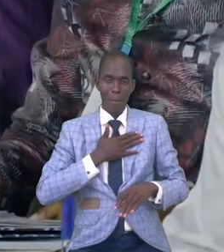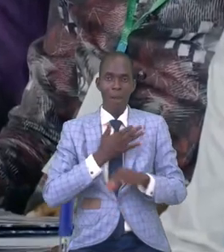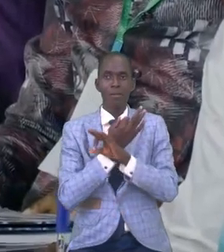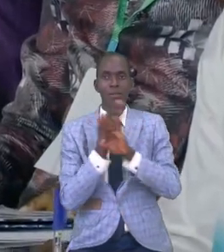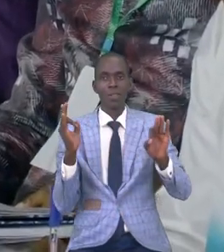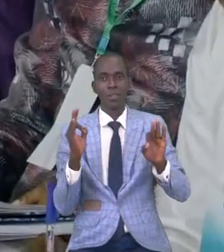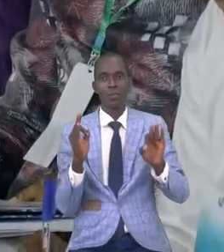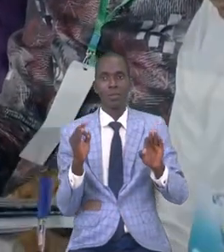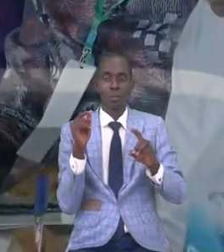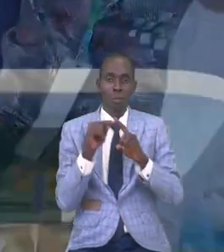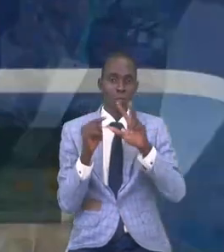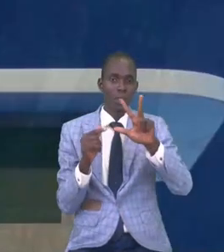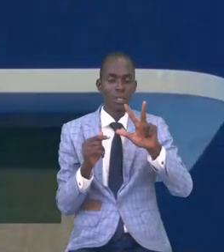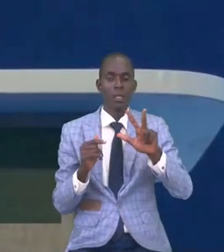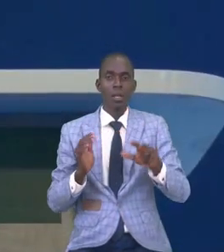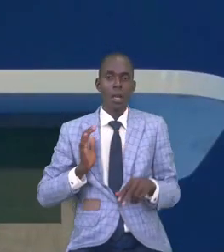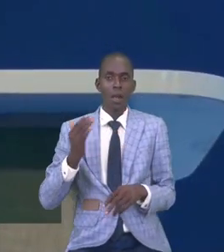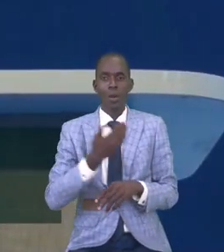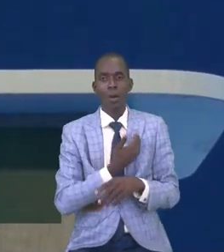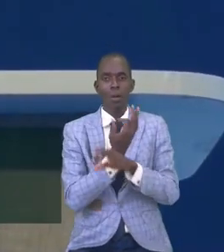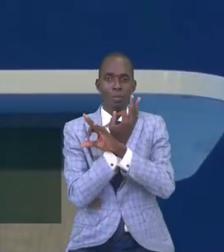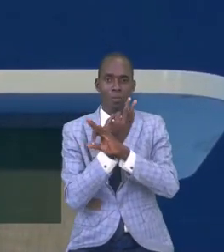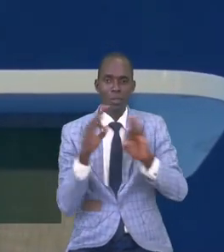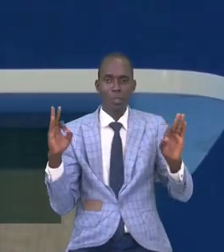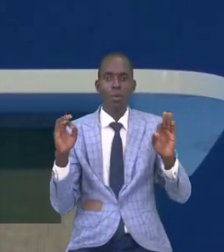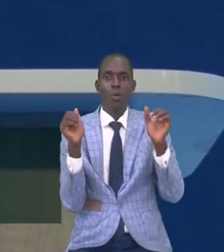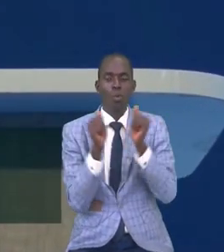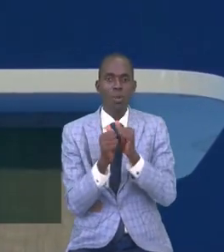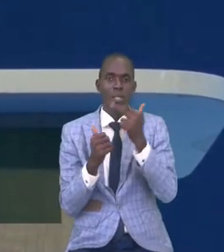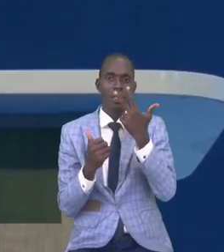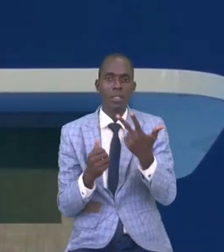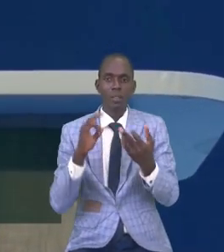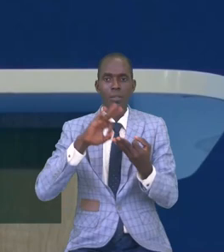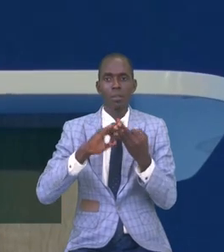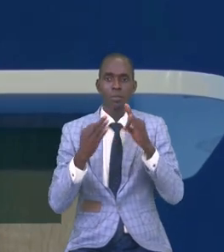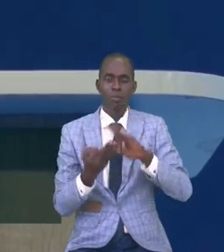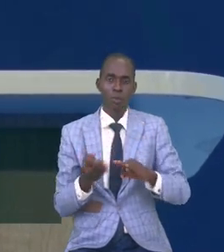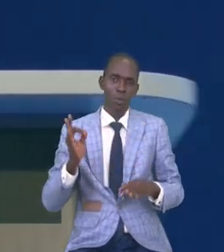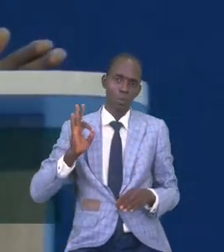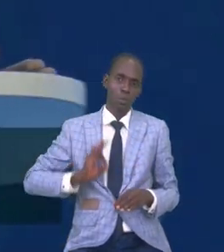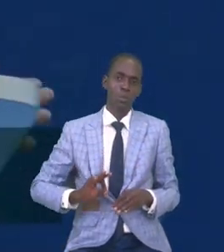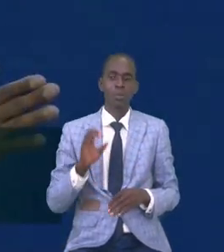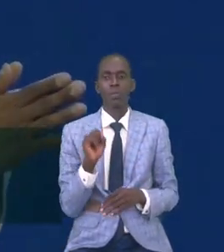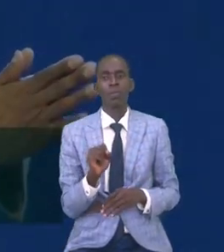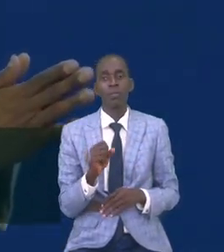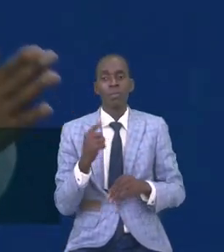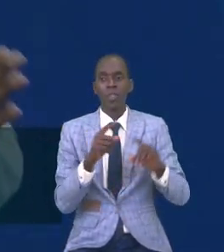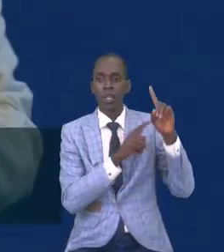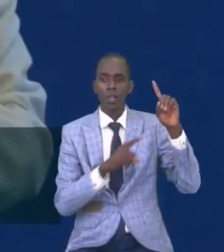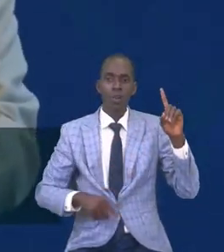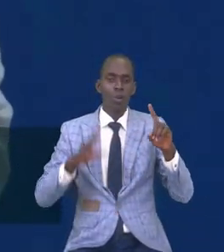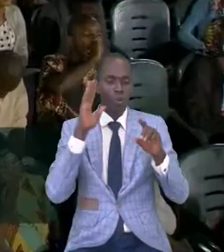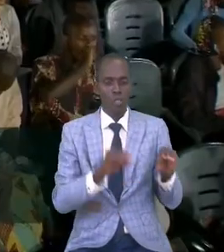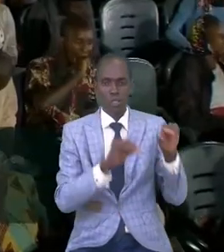freedom with threefold benefits. Our freedom. The Lord will set